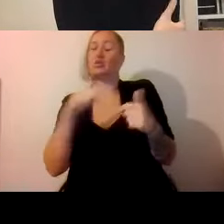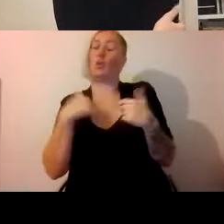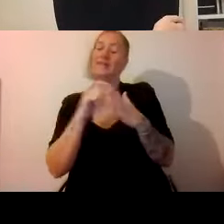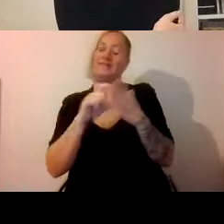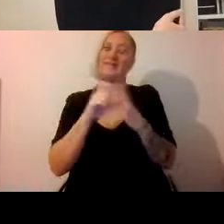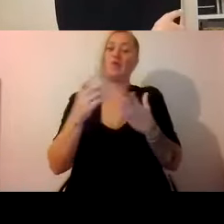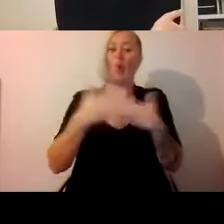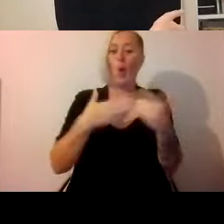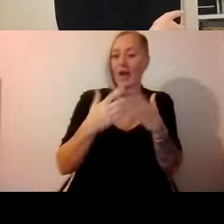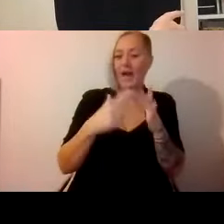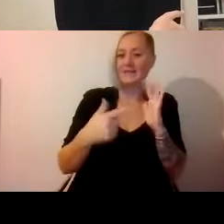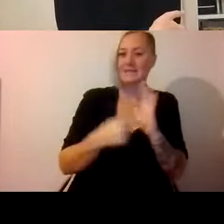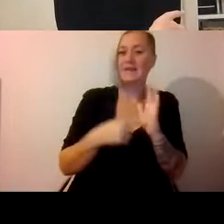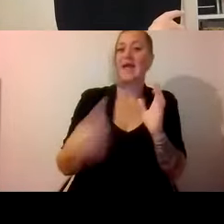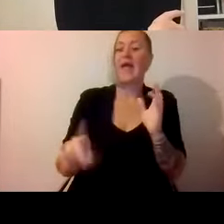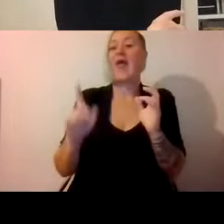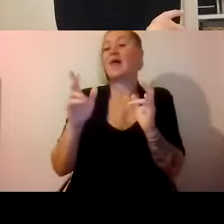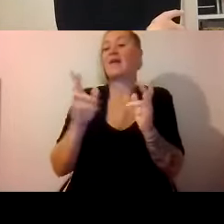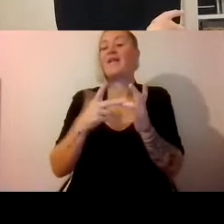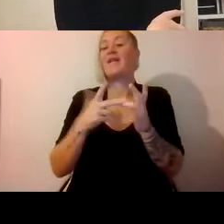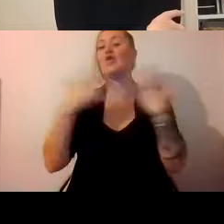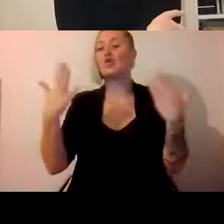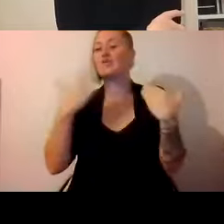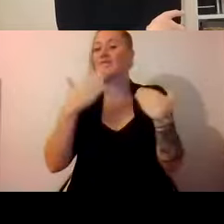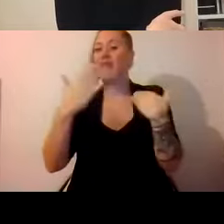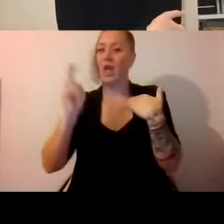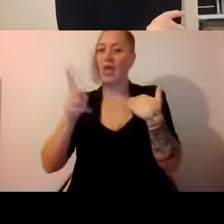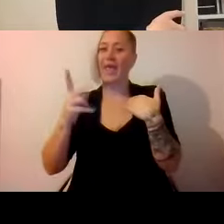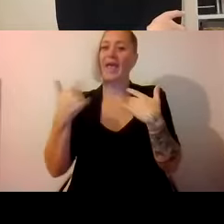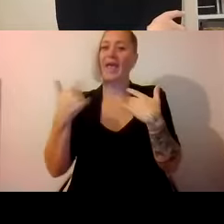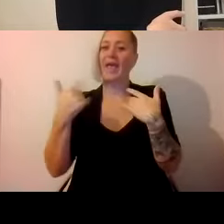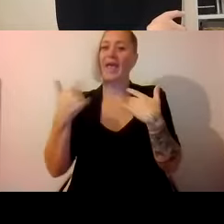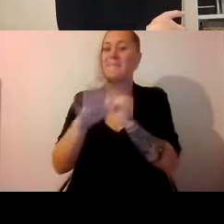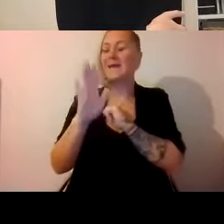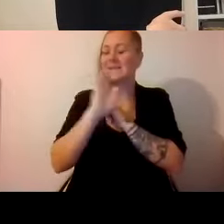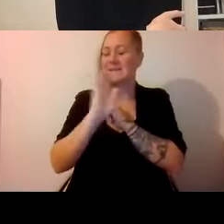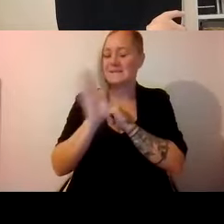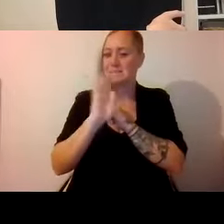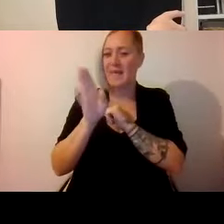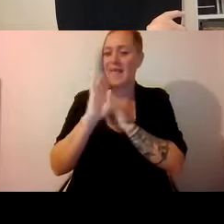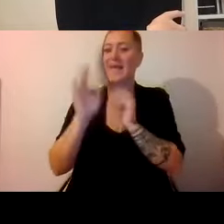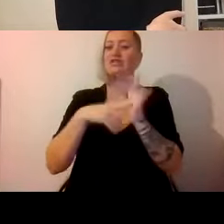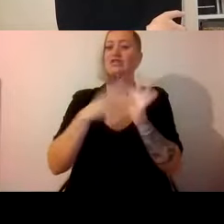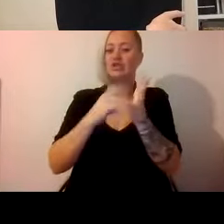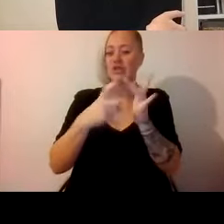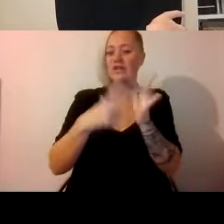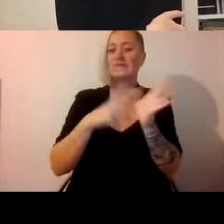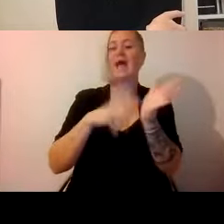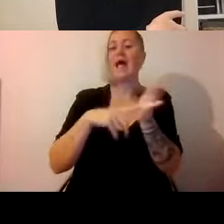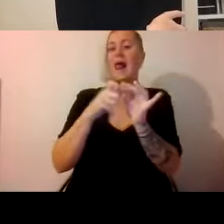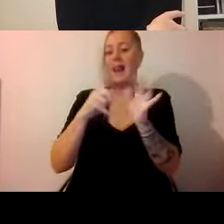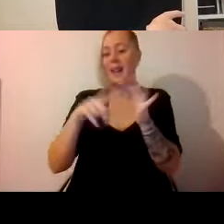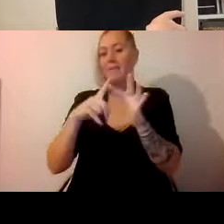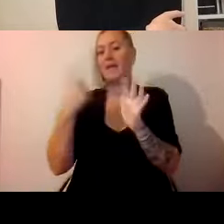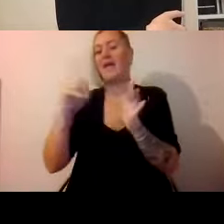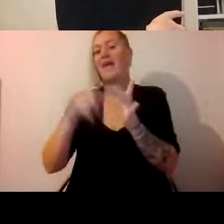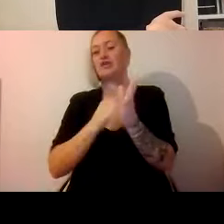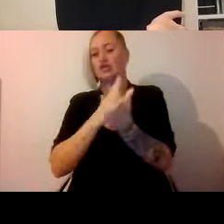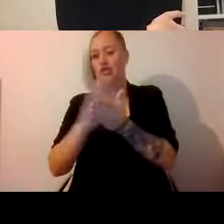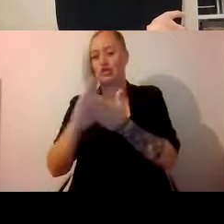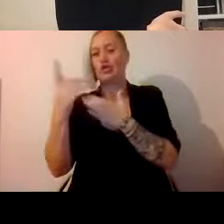And just another huge thank you again to our amazing speakers, Jessica, Libby and Josh. To